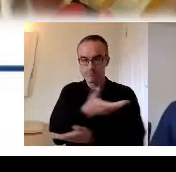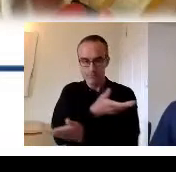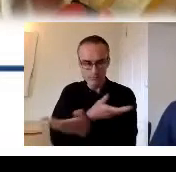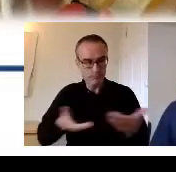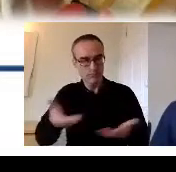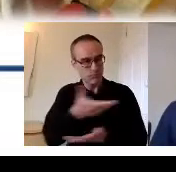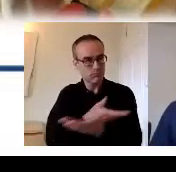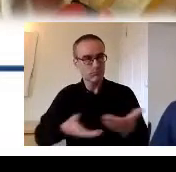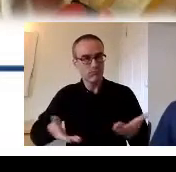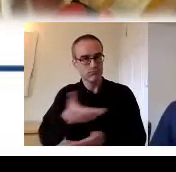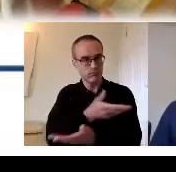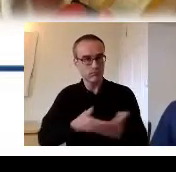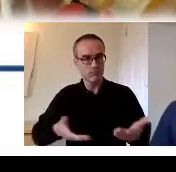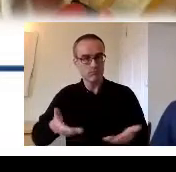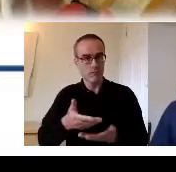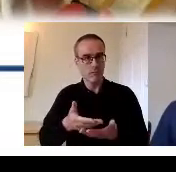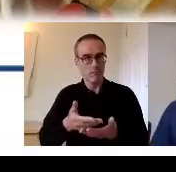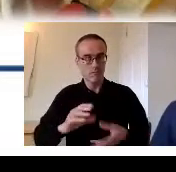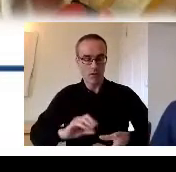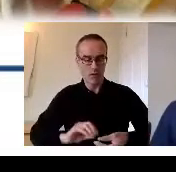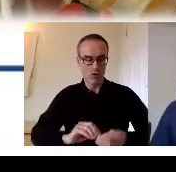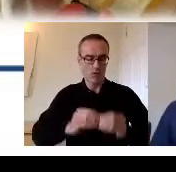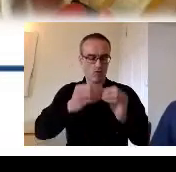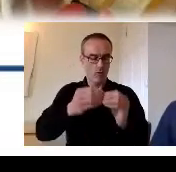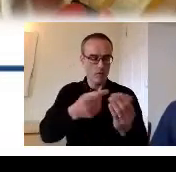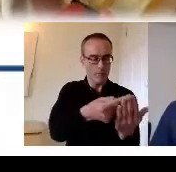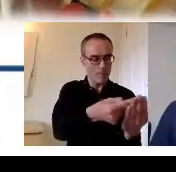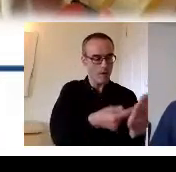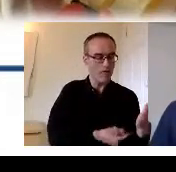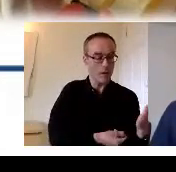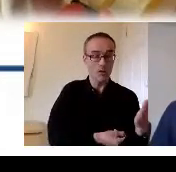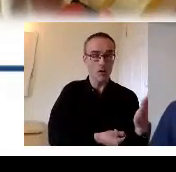together a manifesto and an